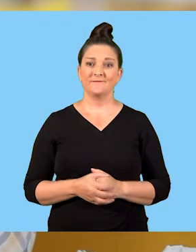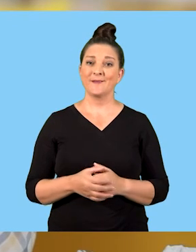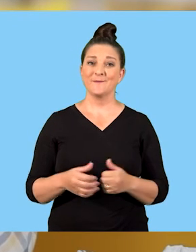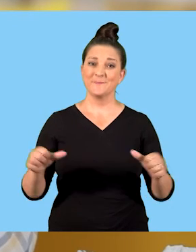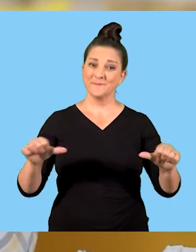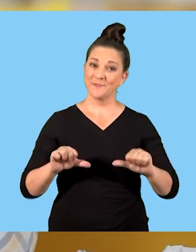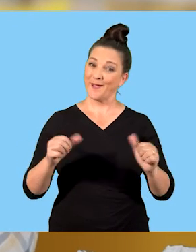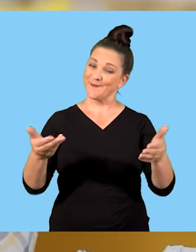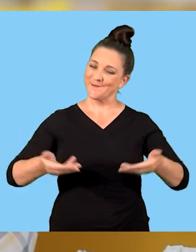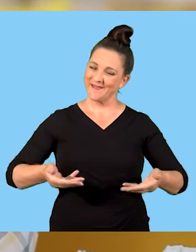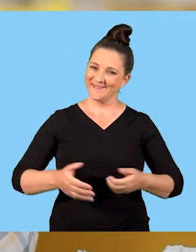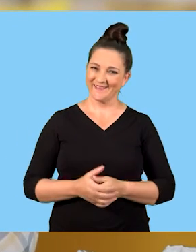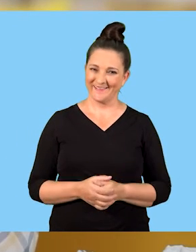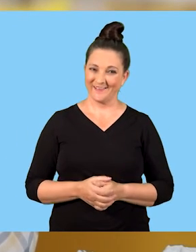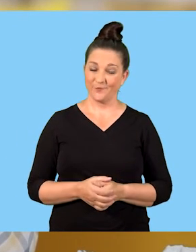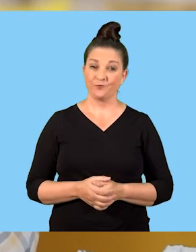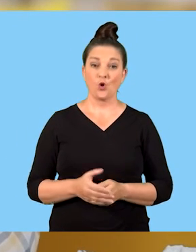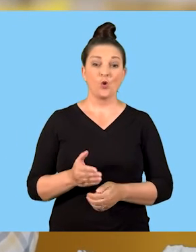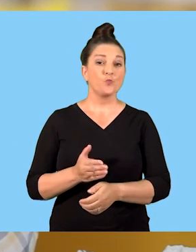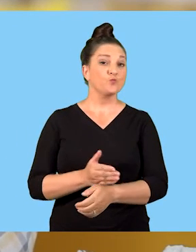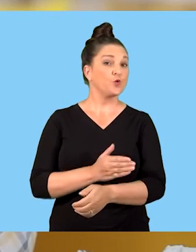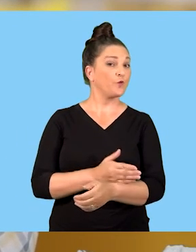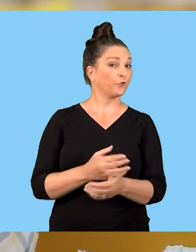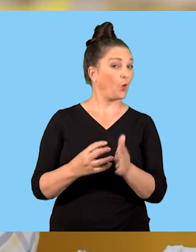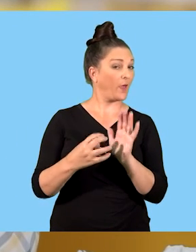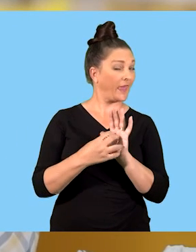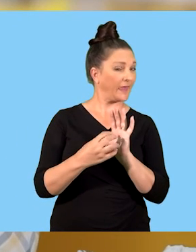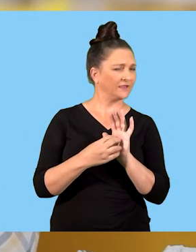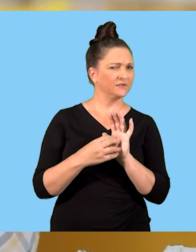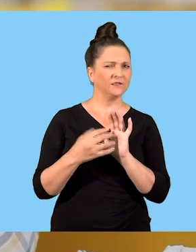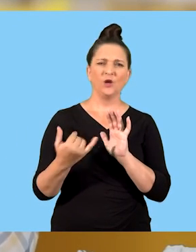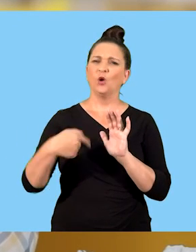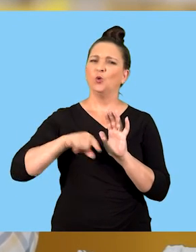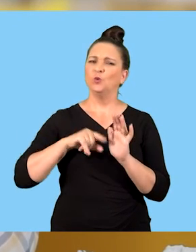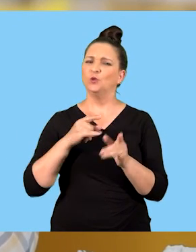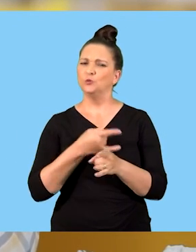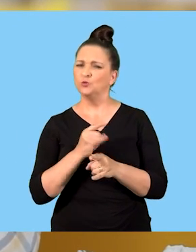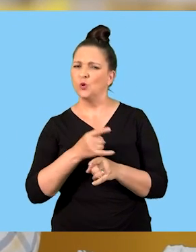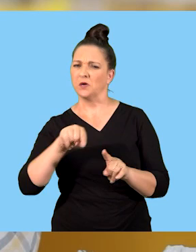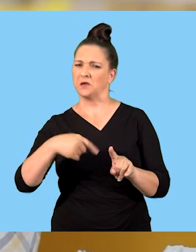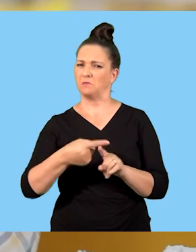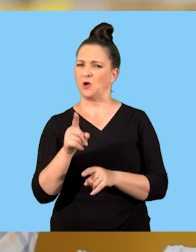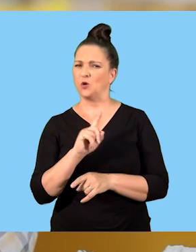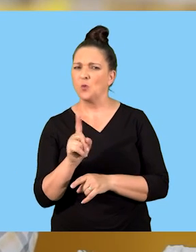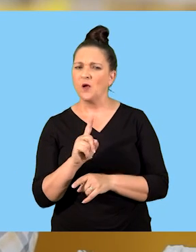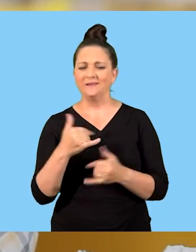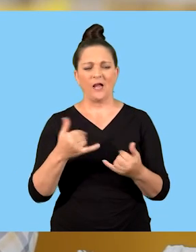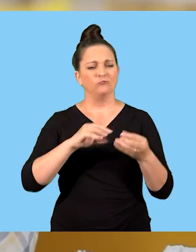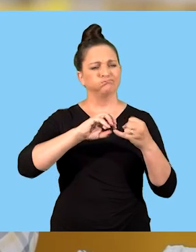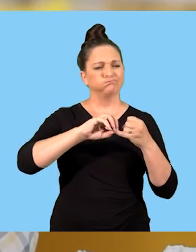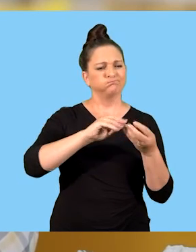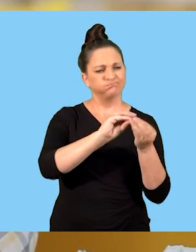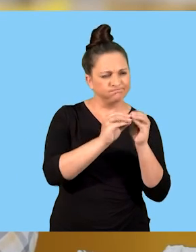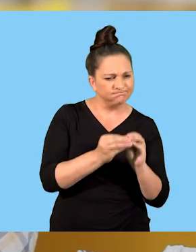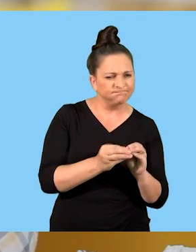Welcome back, dear learners. Before the ad break, we defined what is a post-adjustment trial balance, and we also learned the acronym